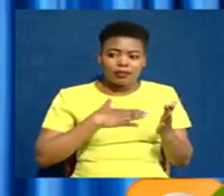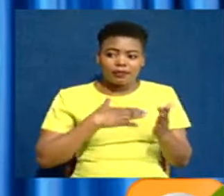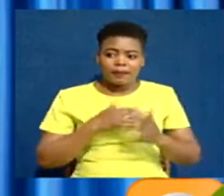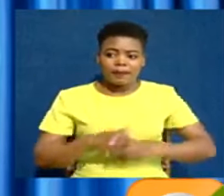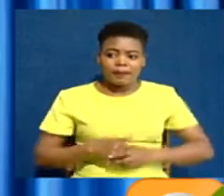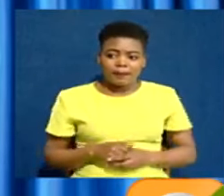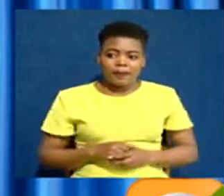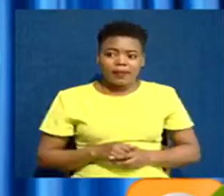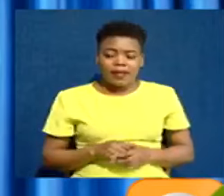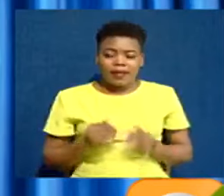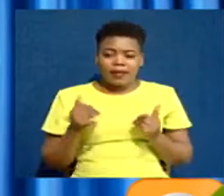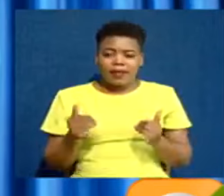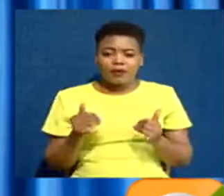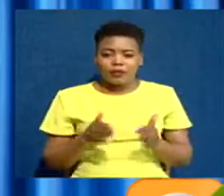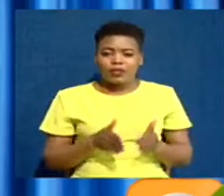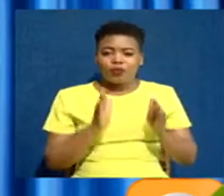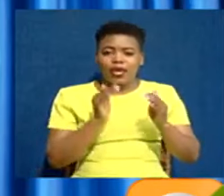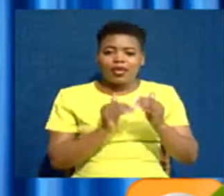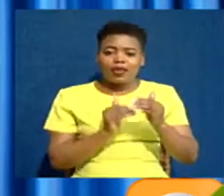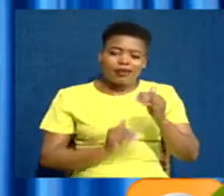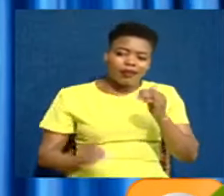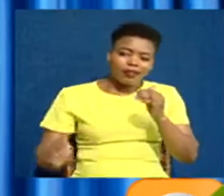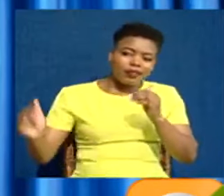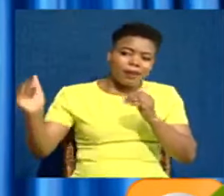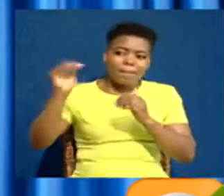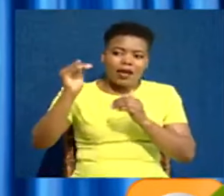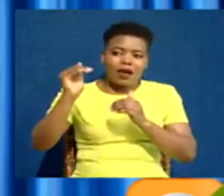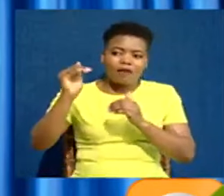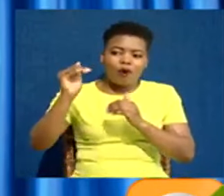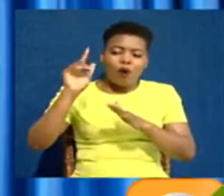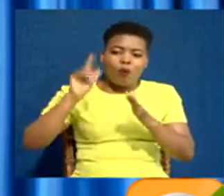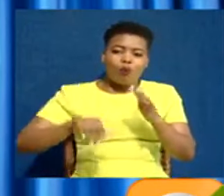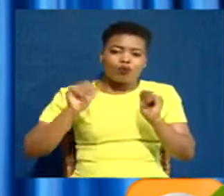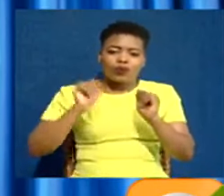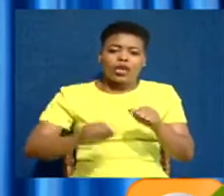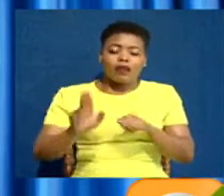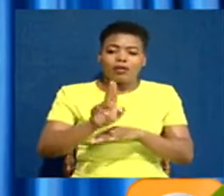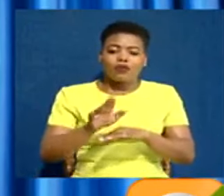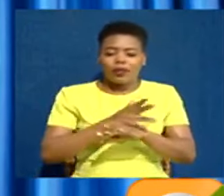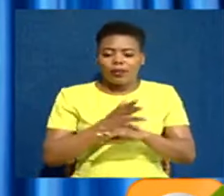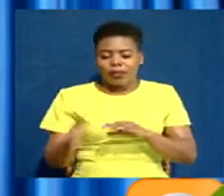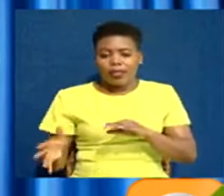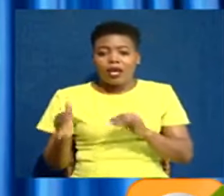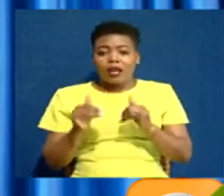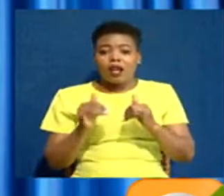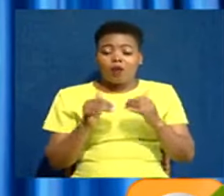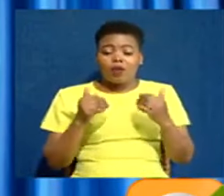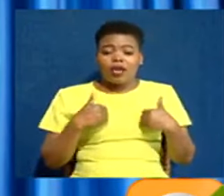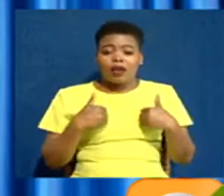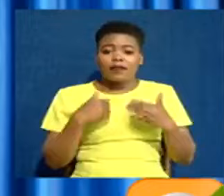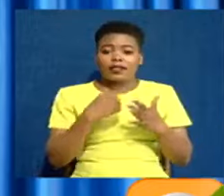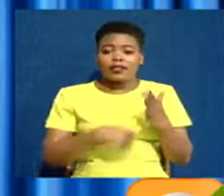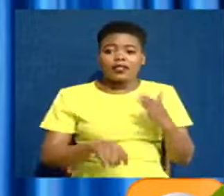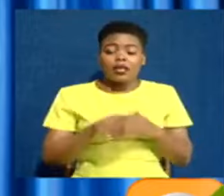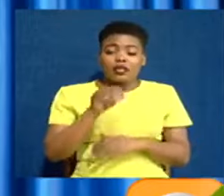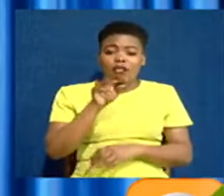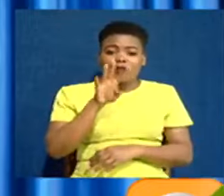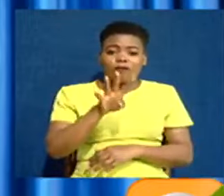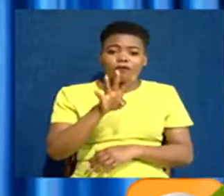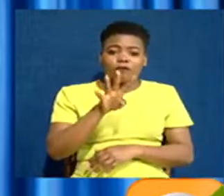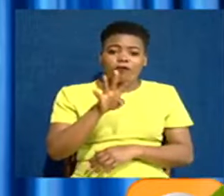It is way above what we should be spending. Our wage bill is 47% of our